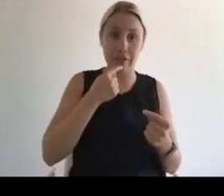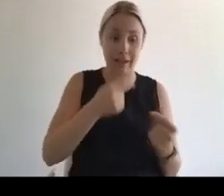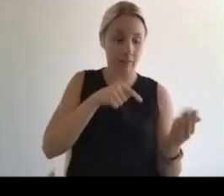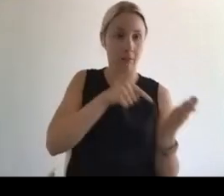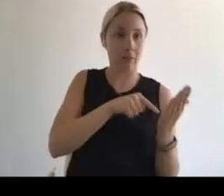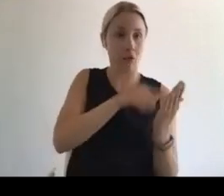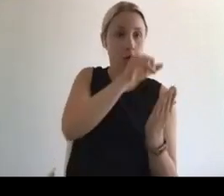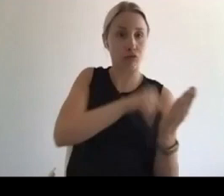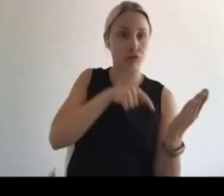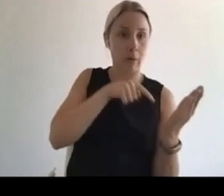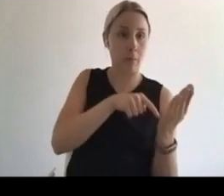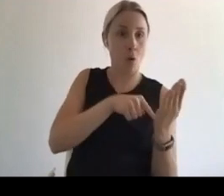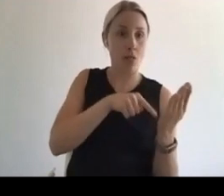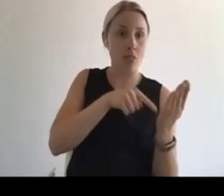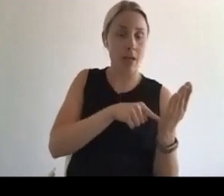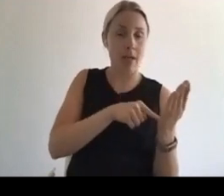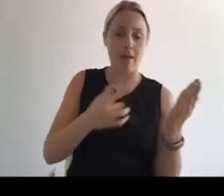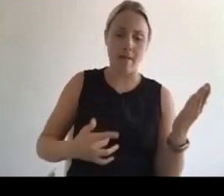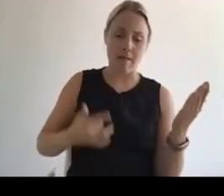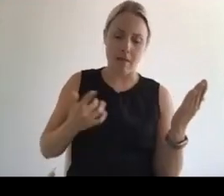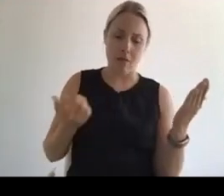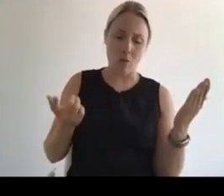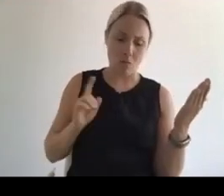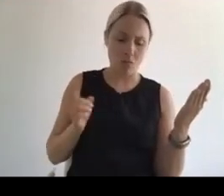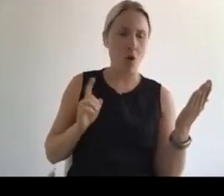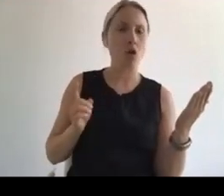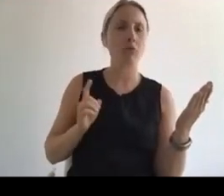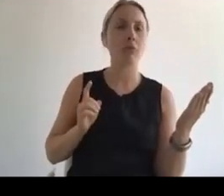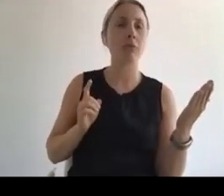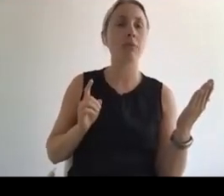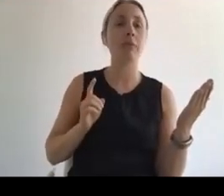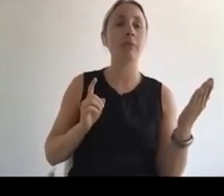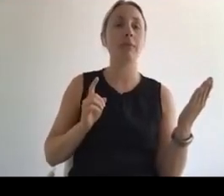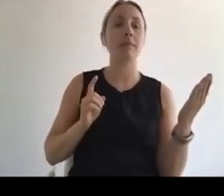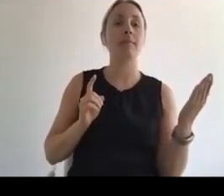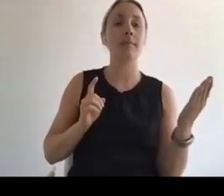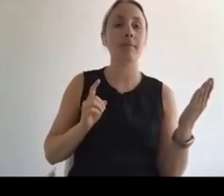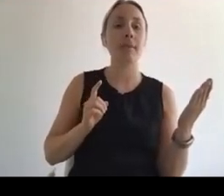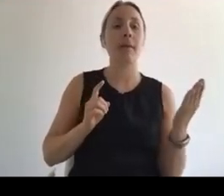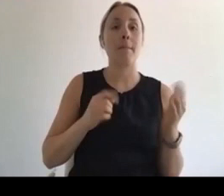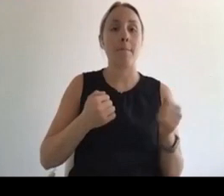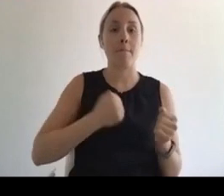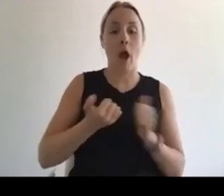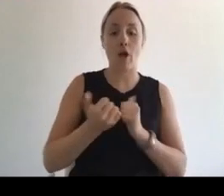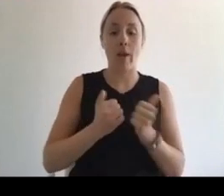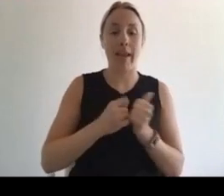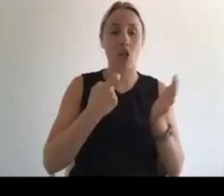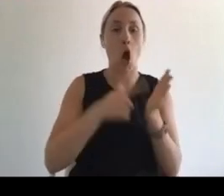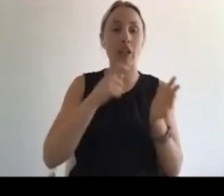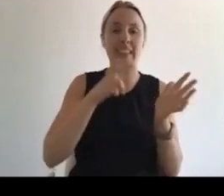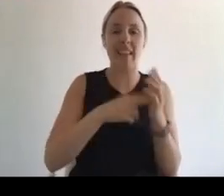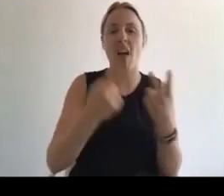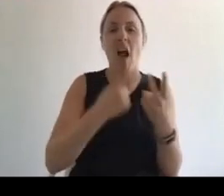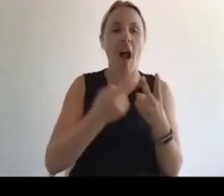unease or cringe even amongst colleagues I work with at the RCN, about